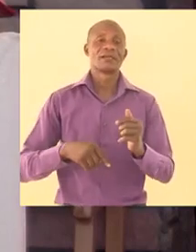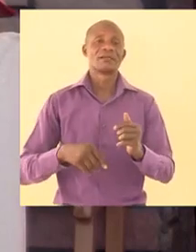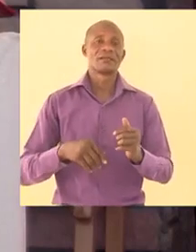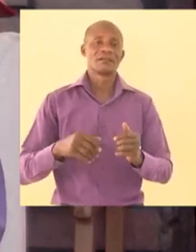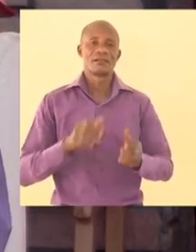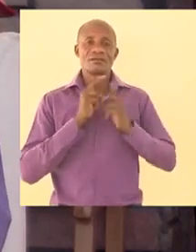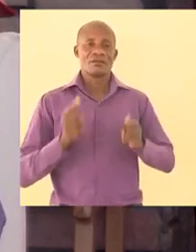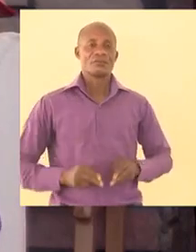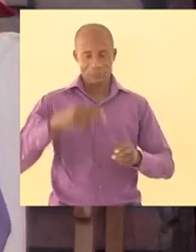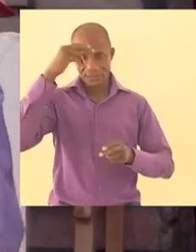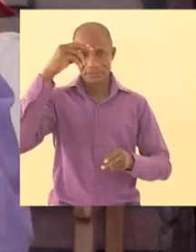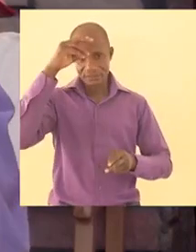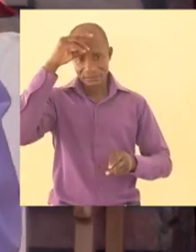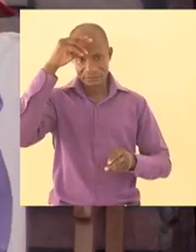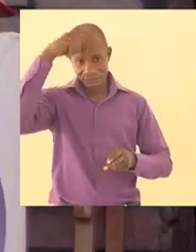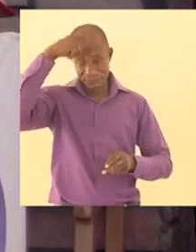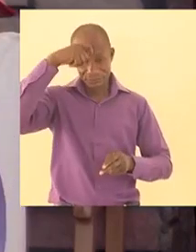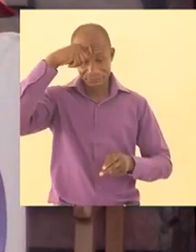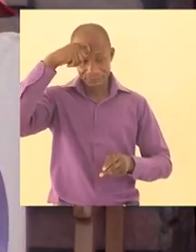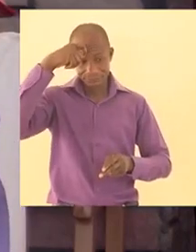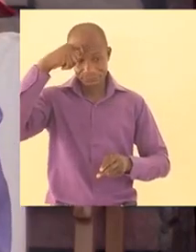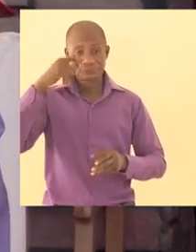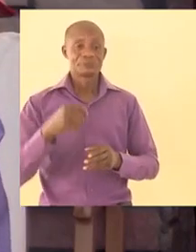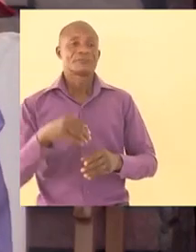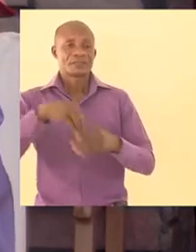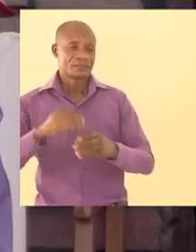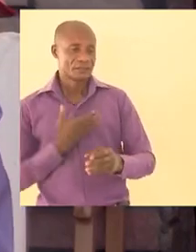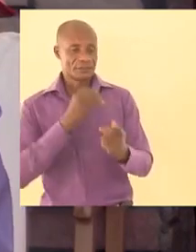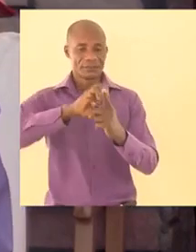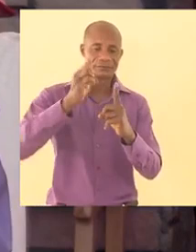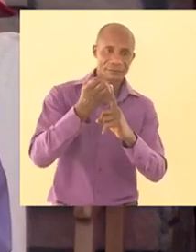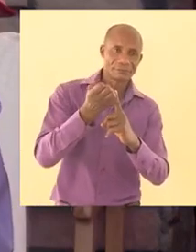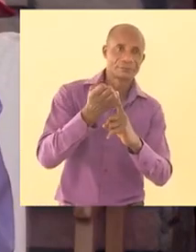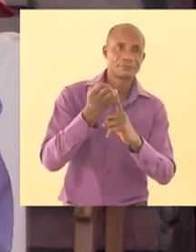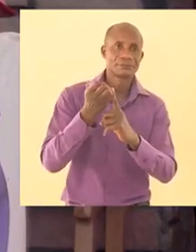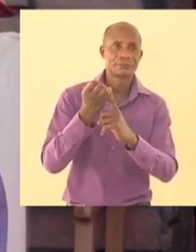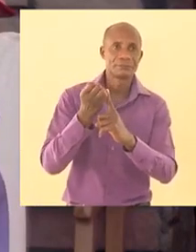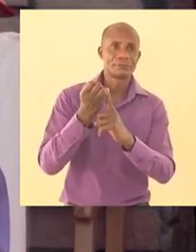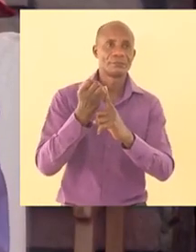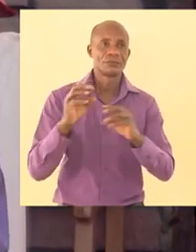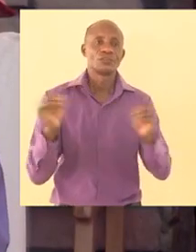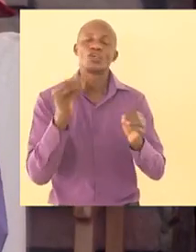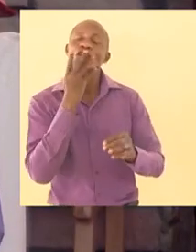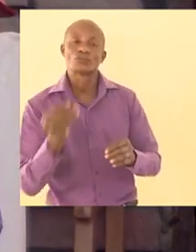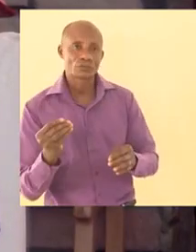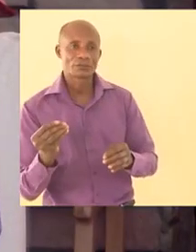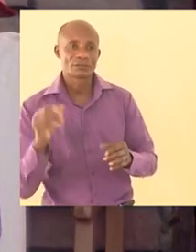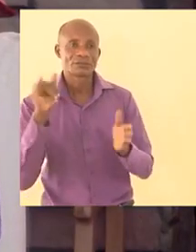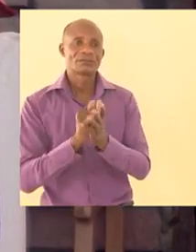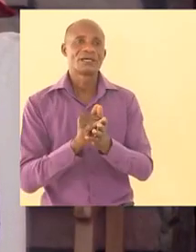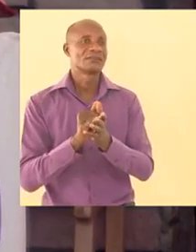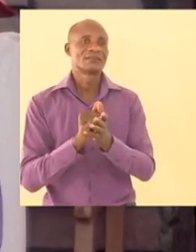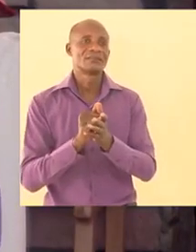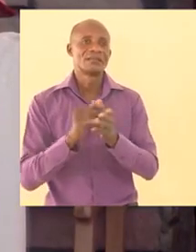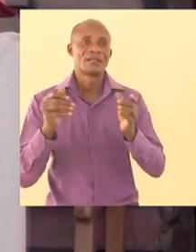human strength. And like Helen is saying, till today, in our environment, the Gentiles of today who claim to be